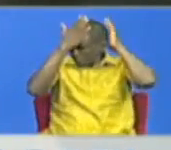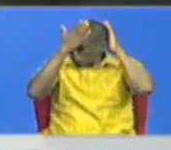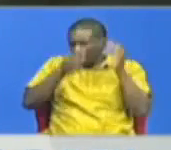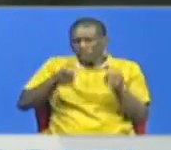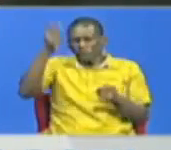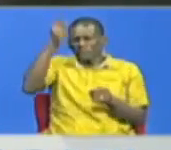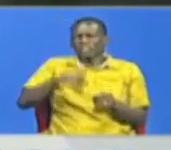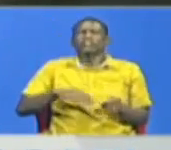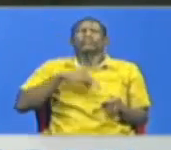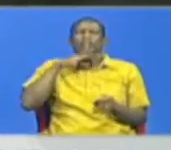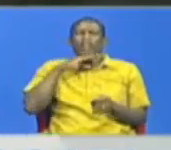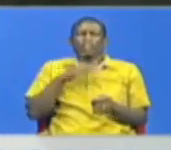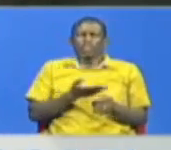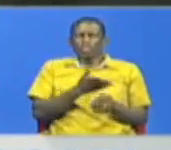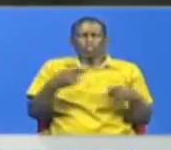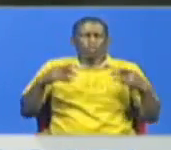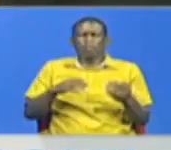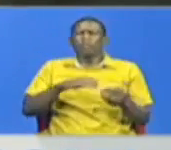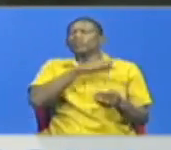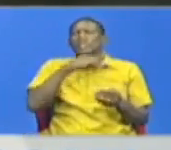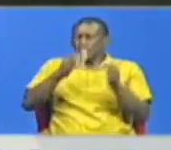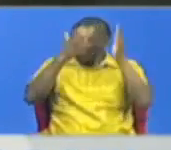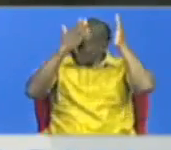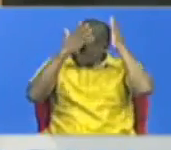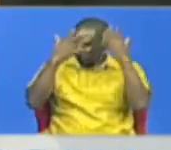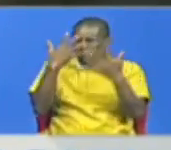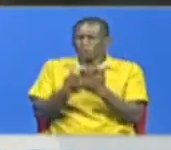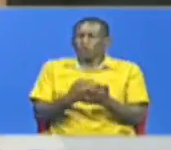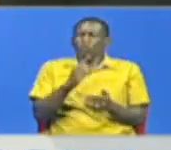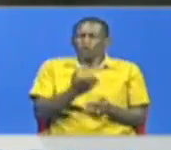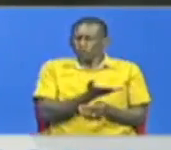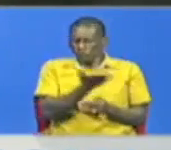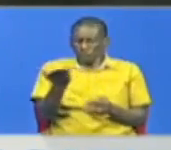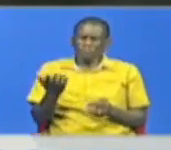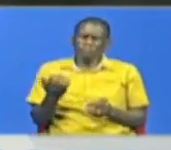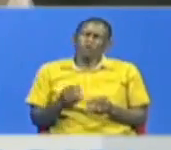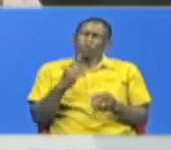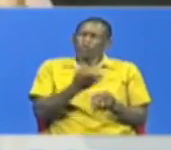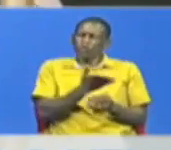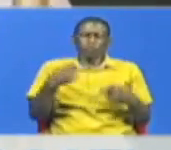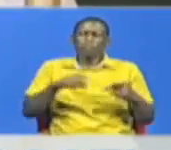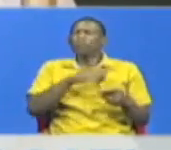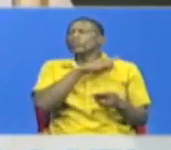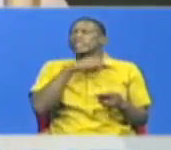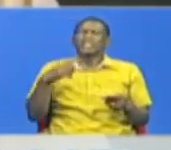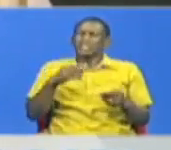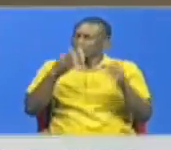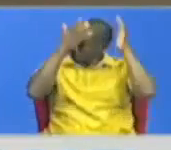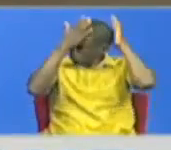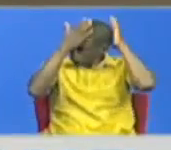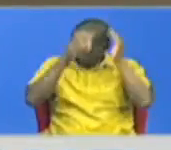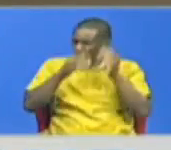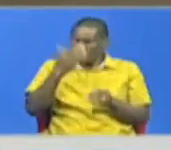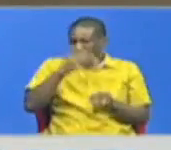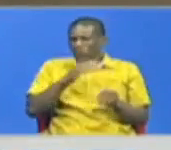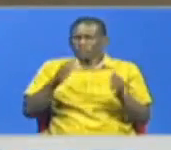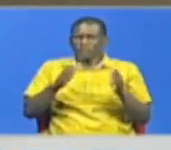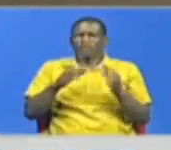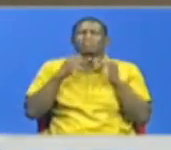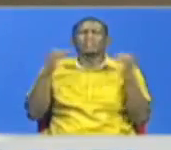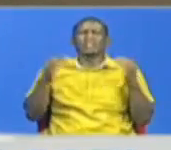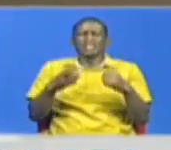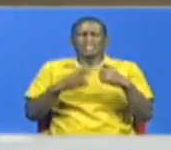baadaye na serikali ilifanya juhudi wakamshika na mmoja wao unfortunately was a Catholic priest. 7 months after